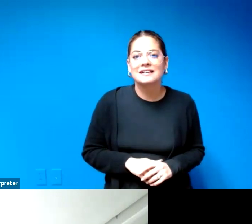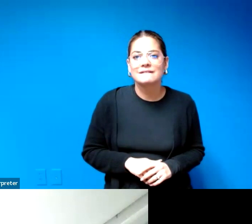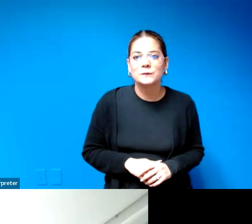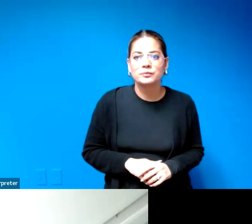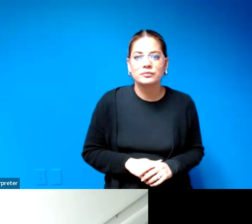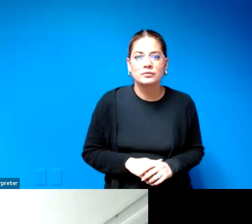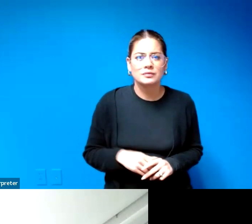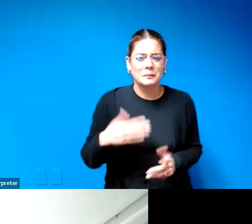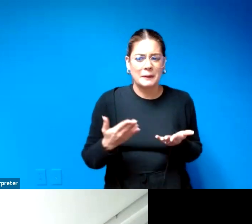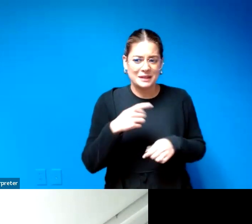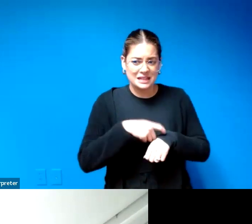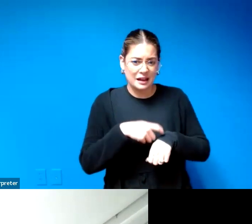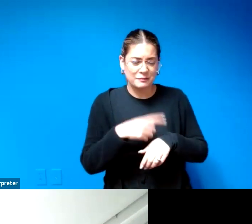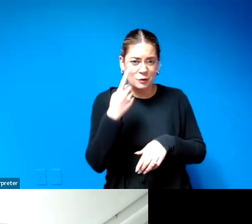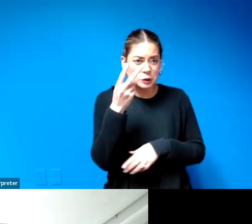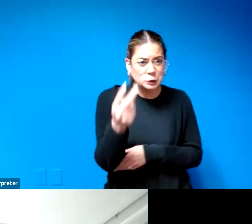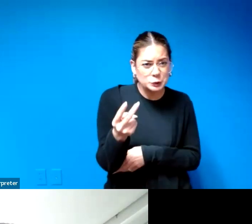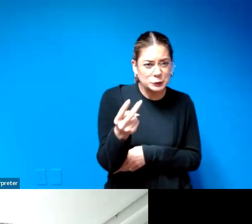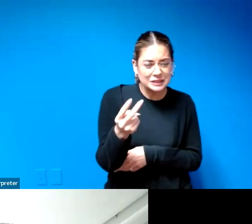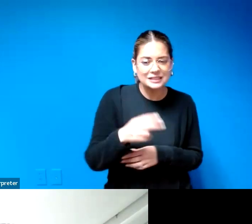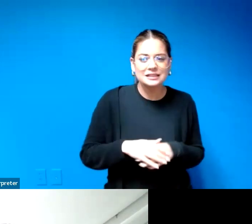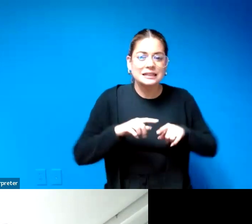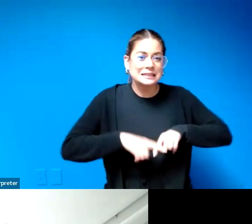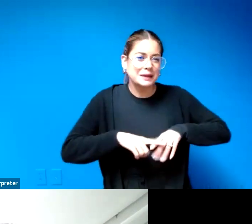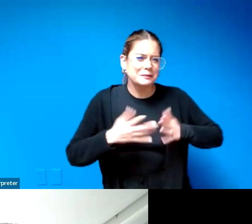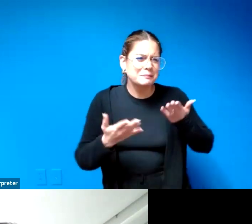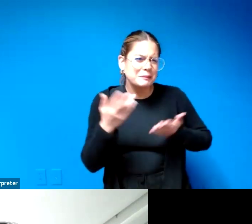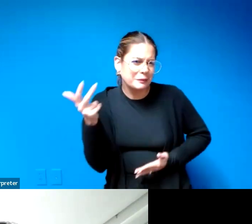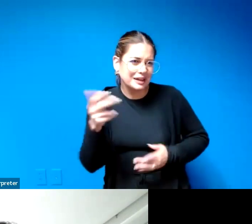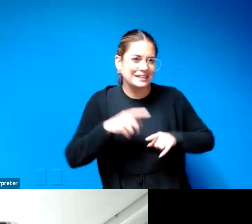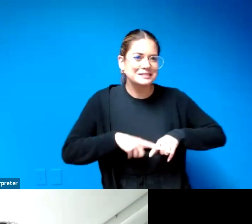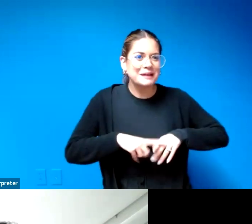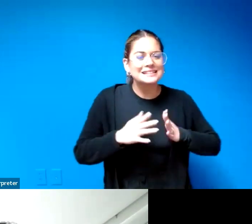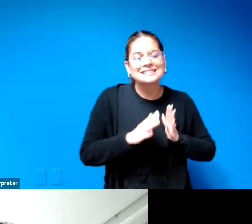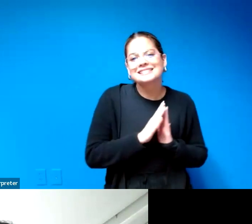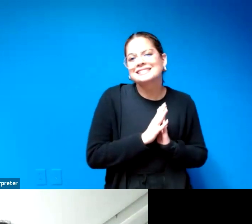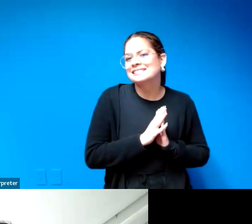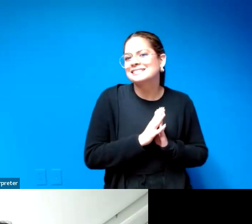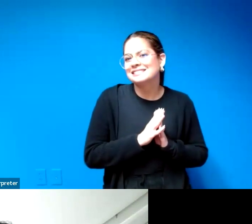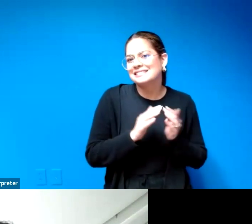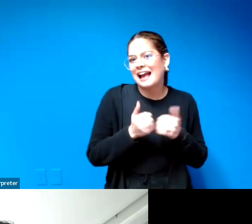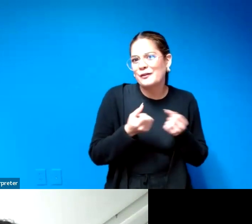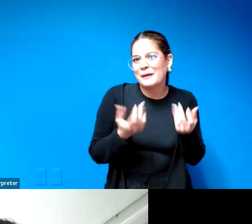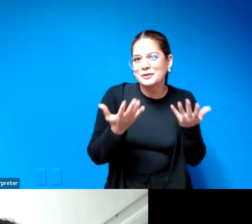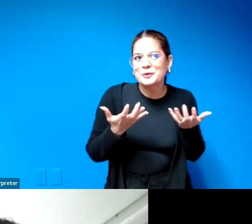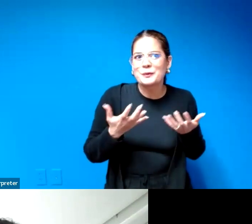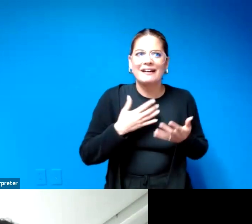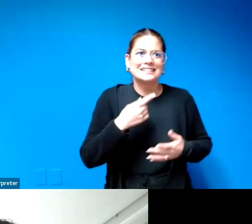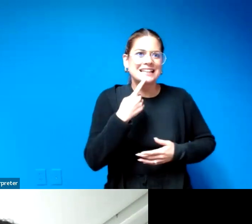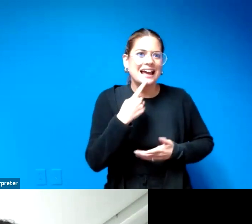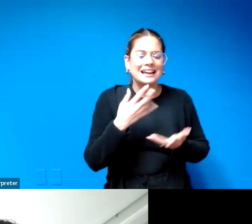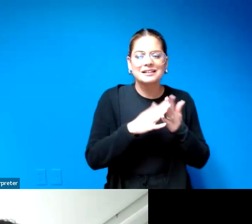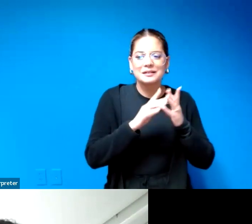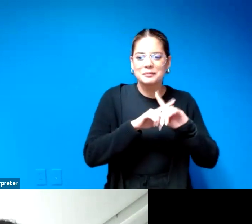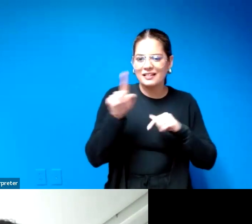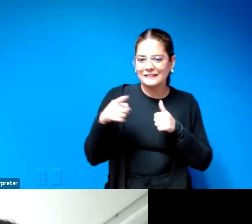we'll probably have time to take maybe two, depending, well, maybe three, depends kind of how much we want to say. But